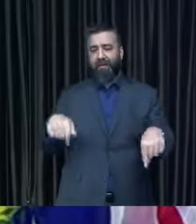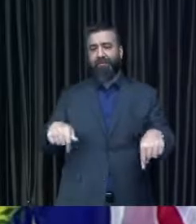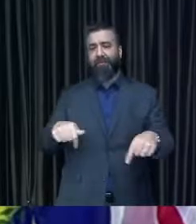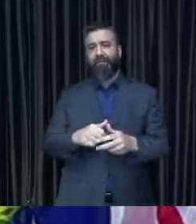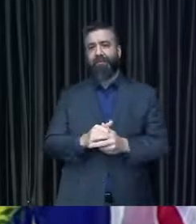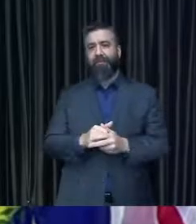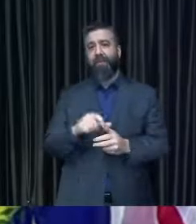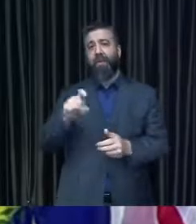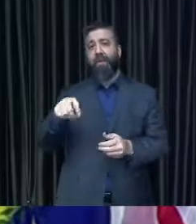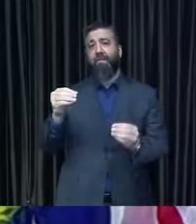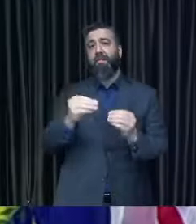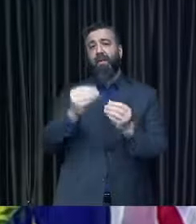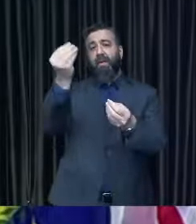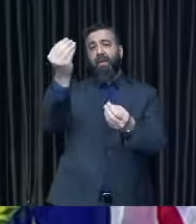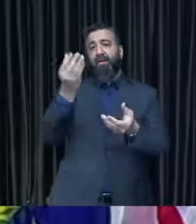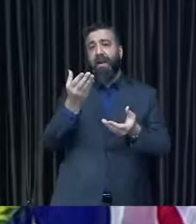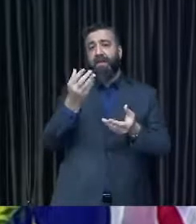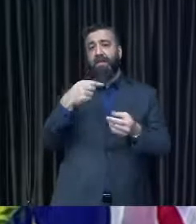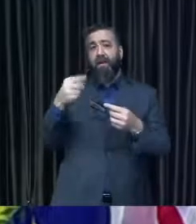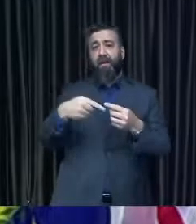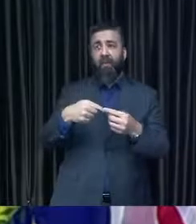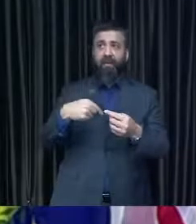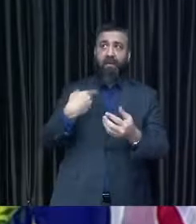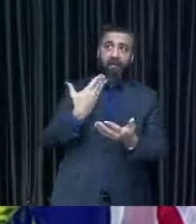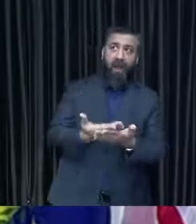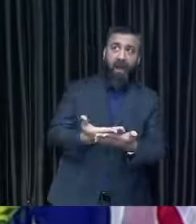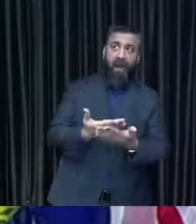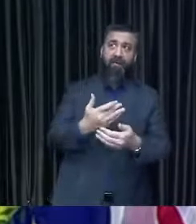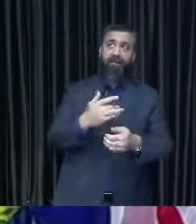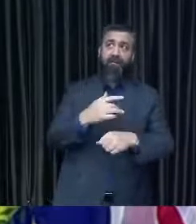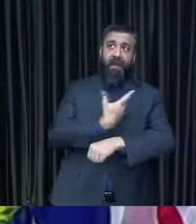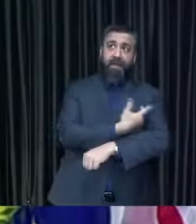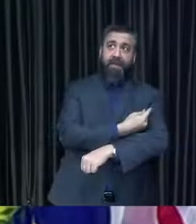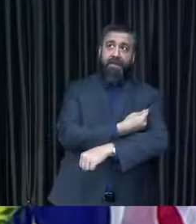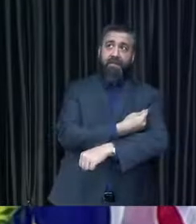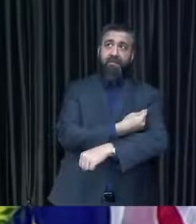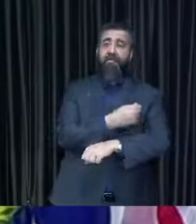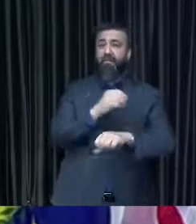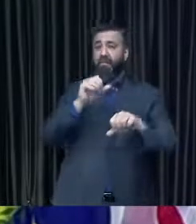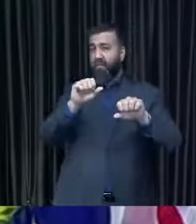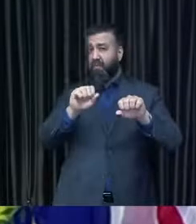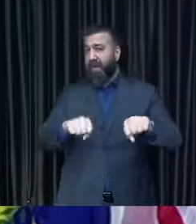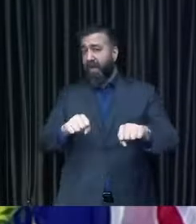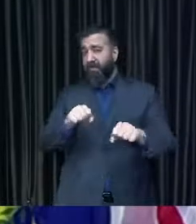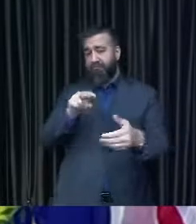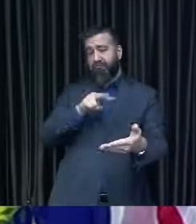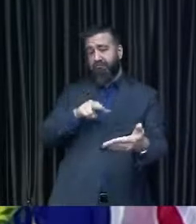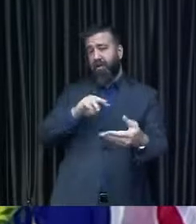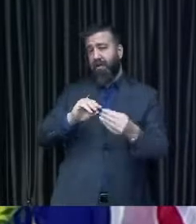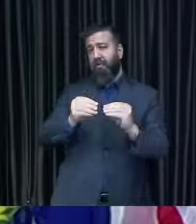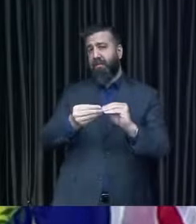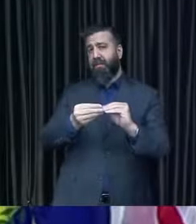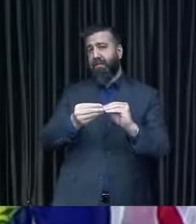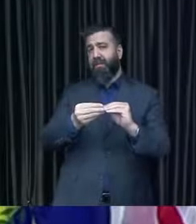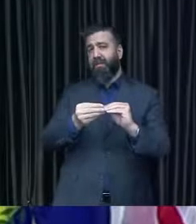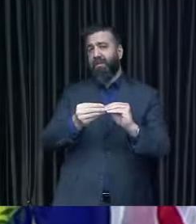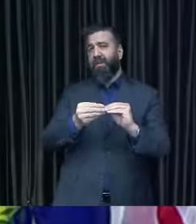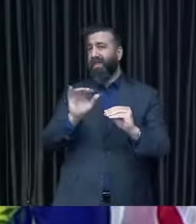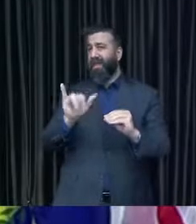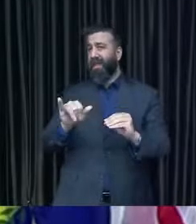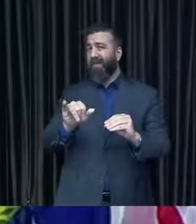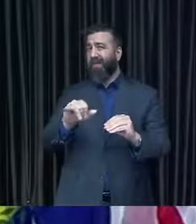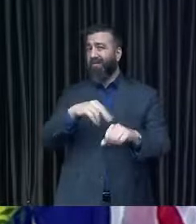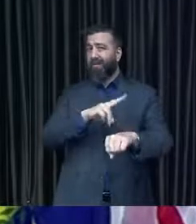information about the arrival of those vaccines to estimate, and then when we are able to estimate that timeline, it will again